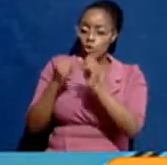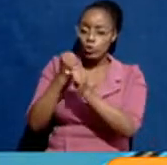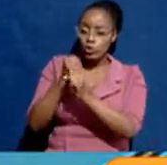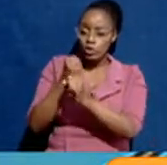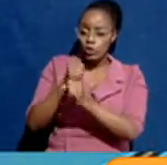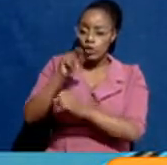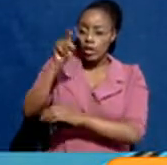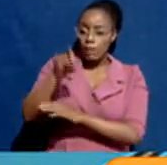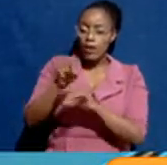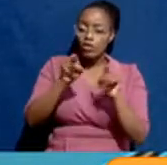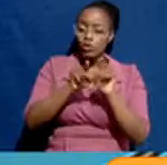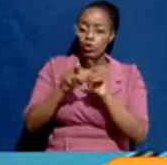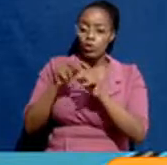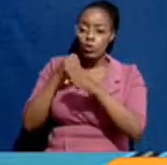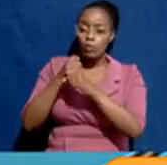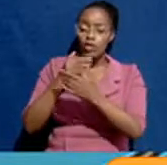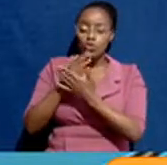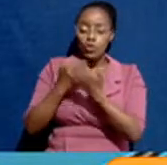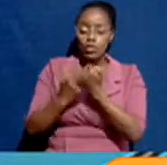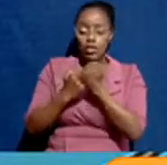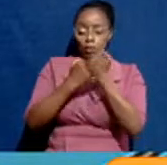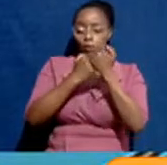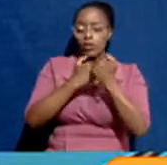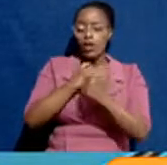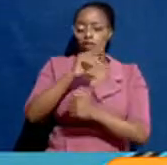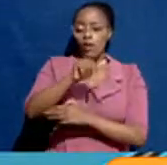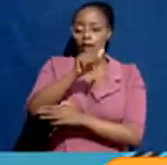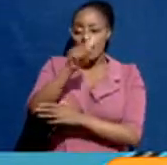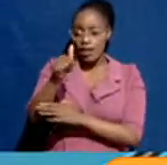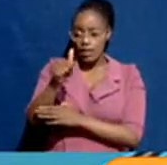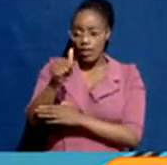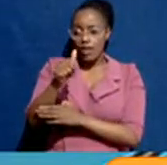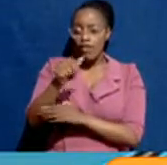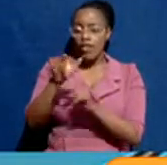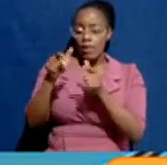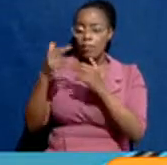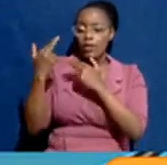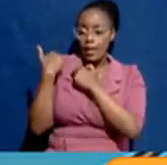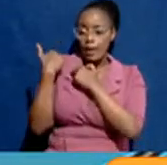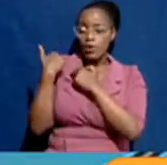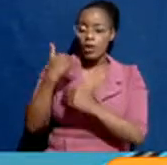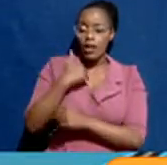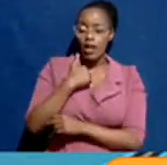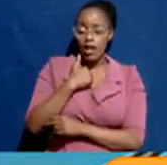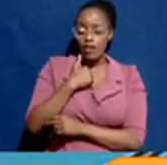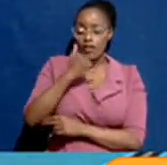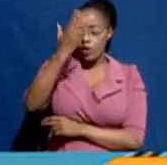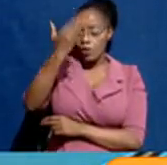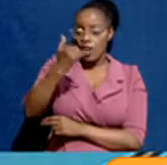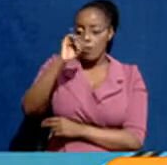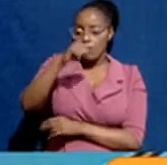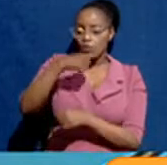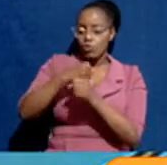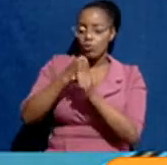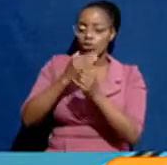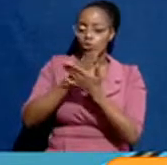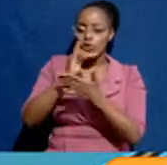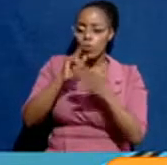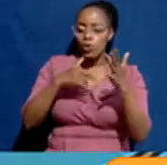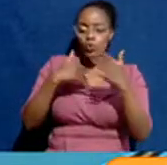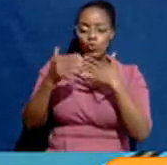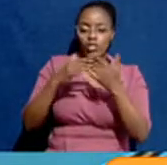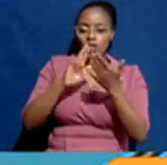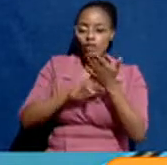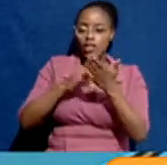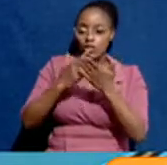we must also ensure that we support each other, even media, you have a role to play. Okay. So that we ensure that whatever